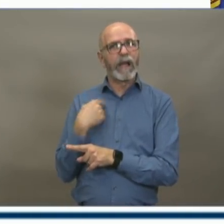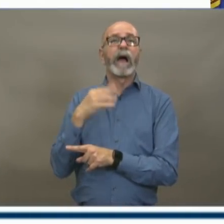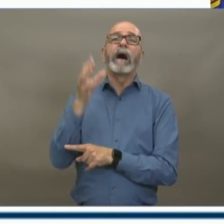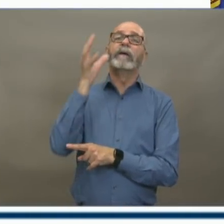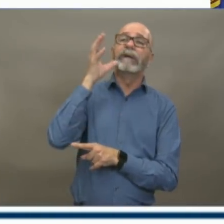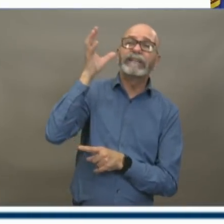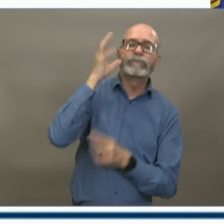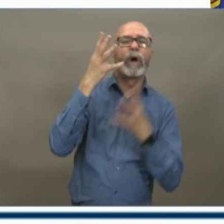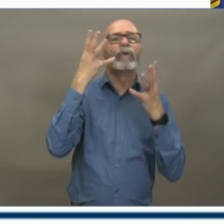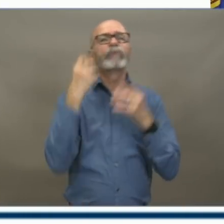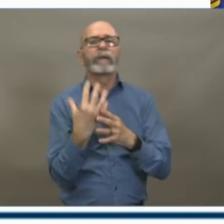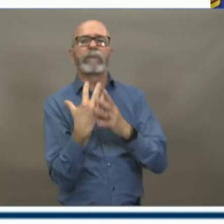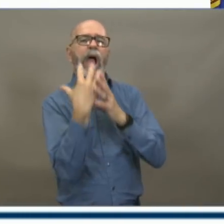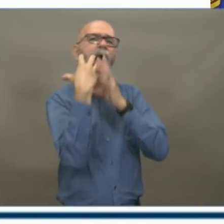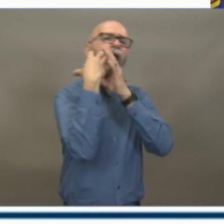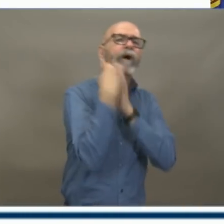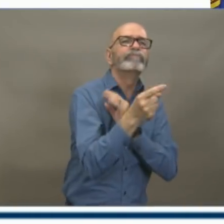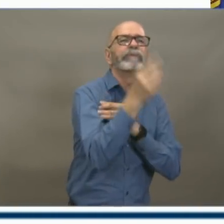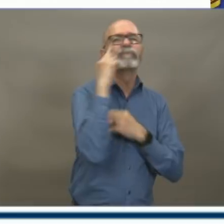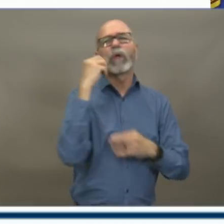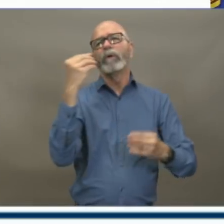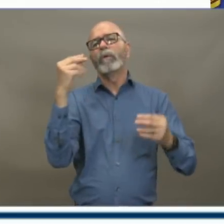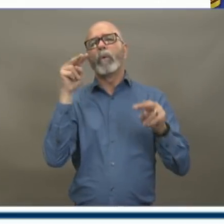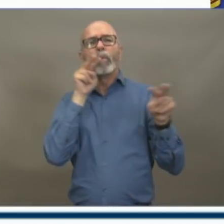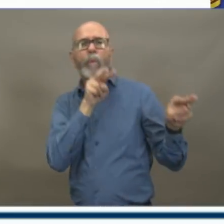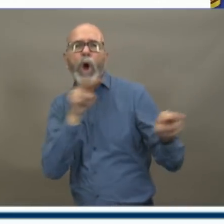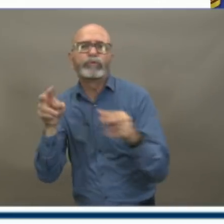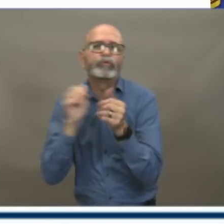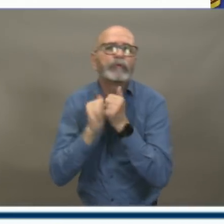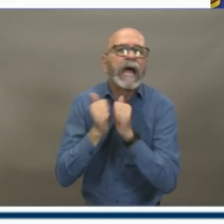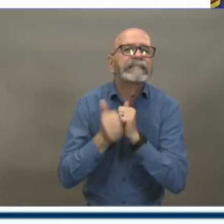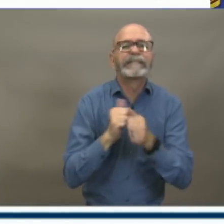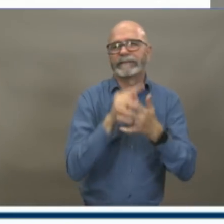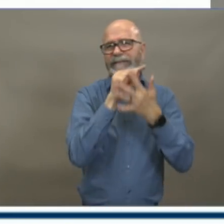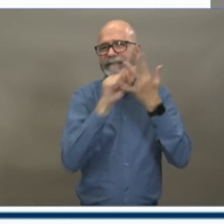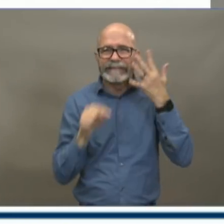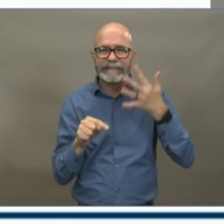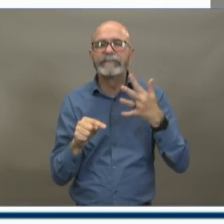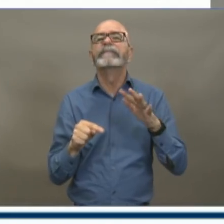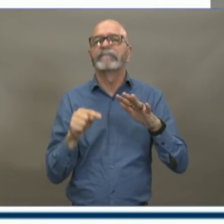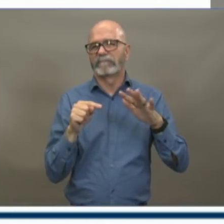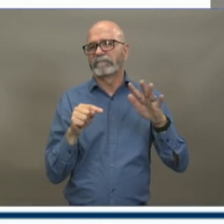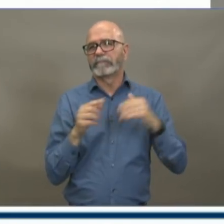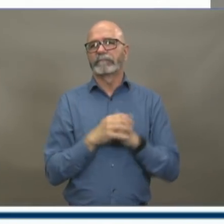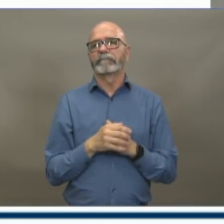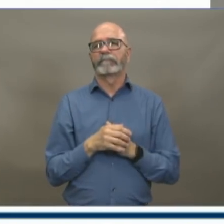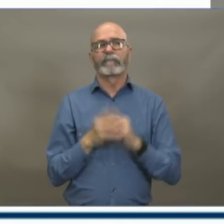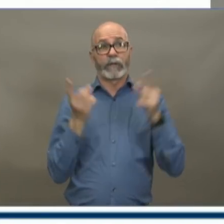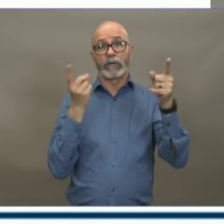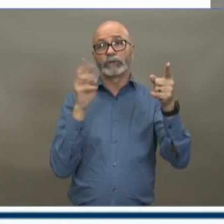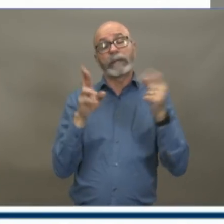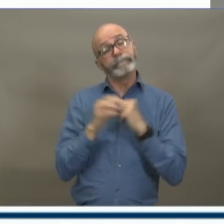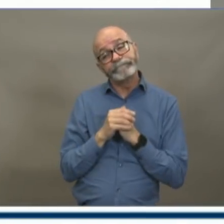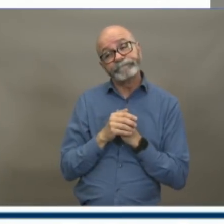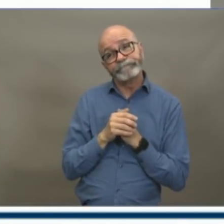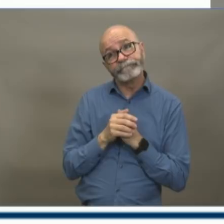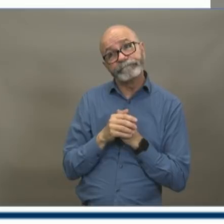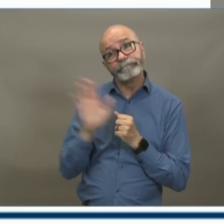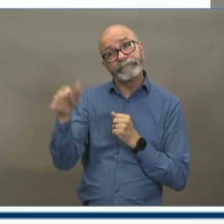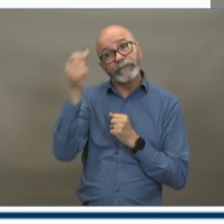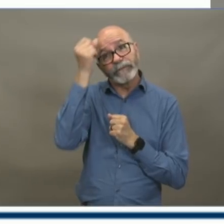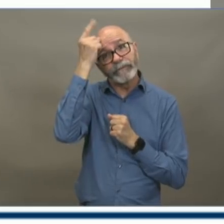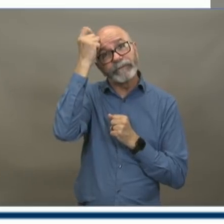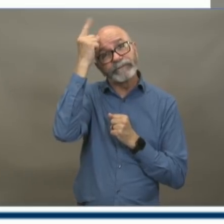games. So in terms of restaurants, it's a slow, cautious approach. It wasn't that long ago when we had restaurants in Halifax